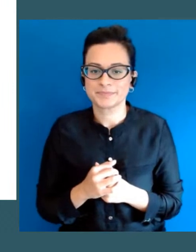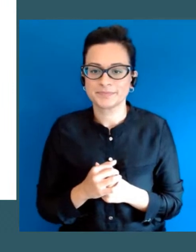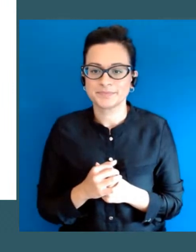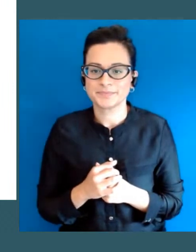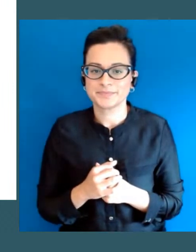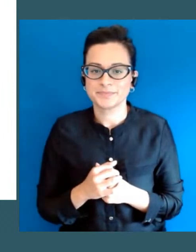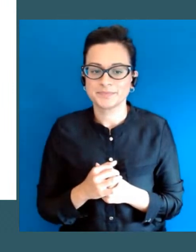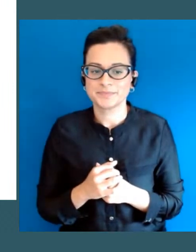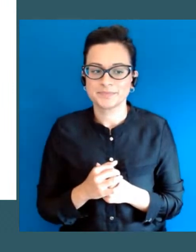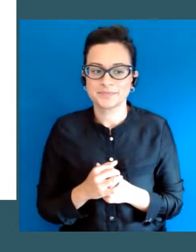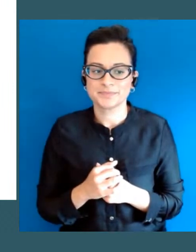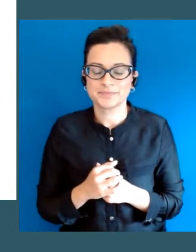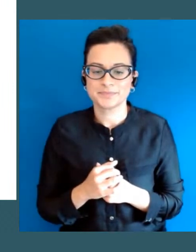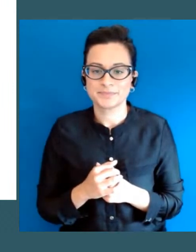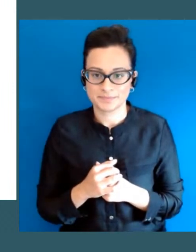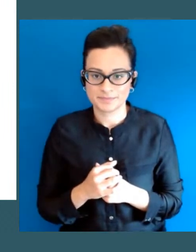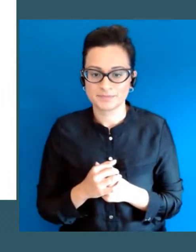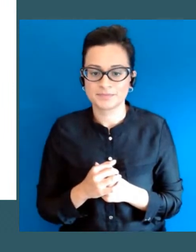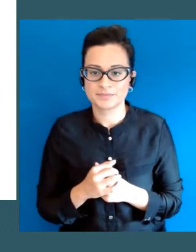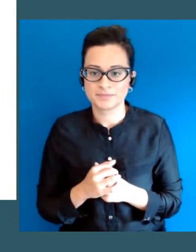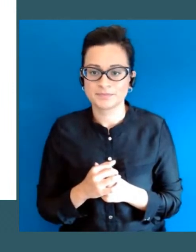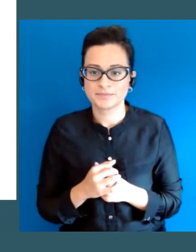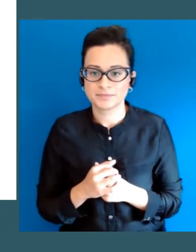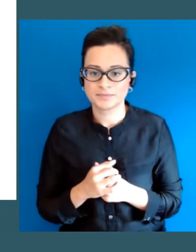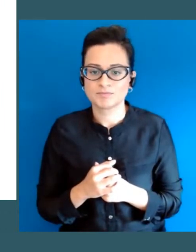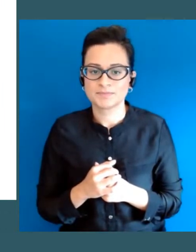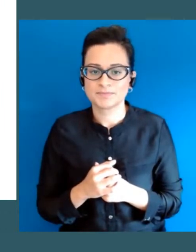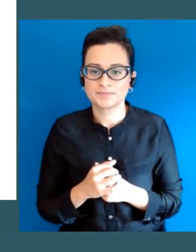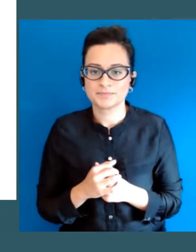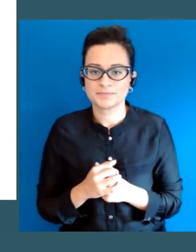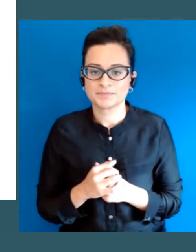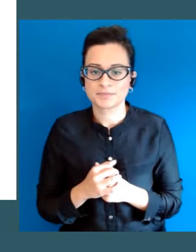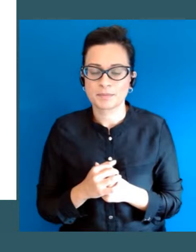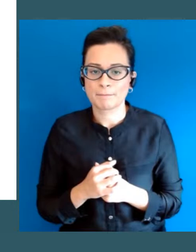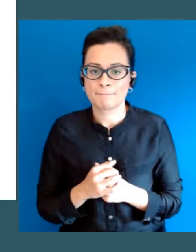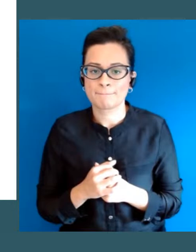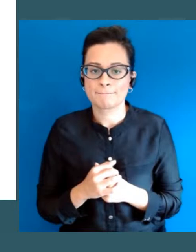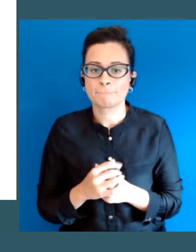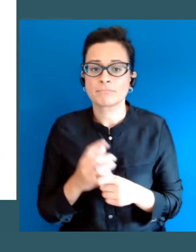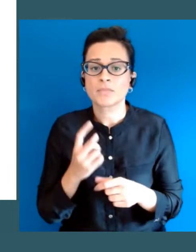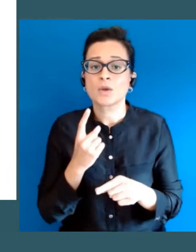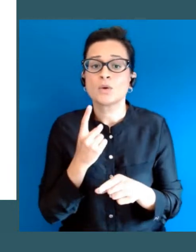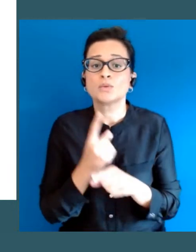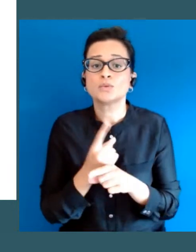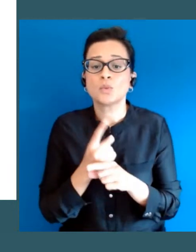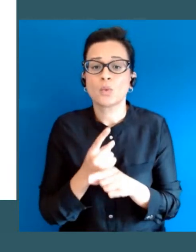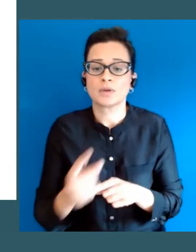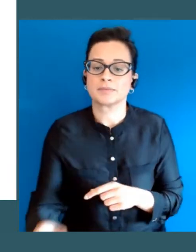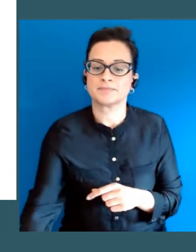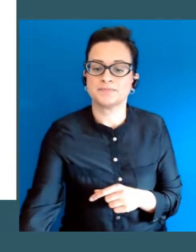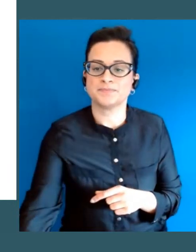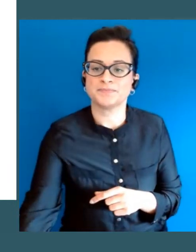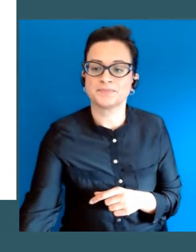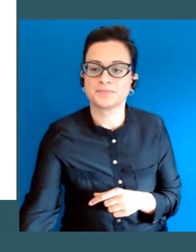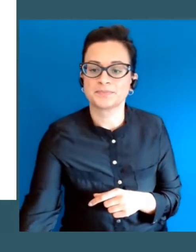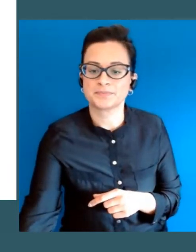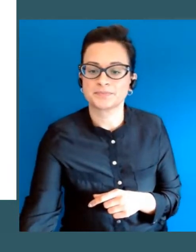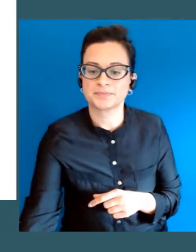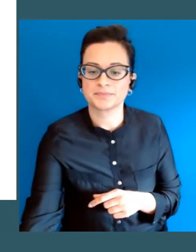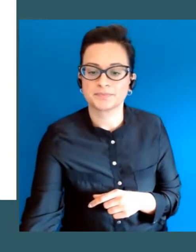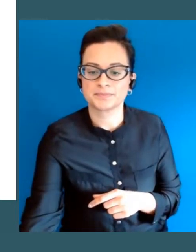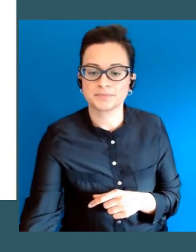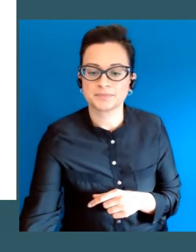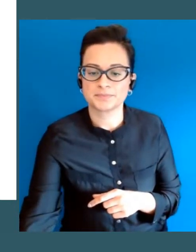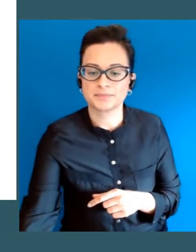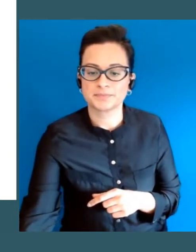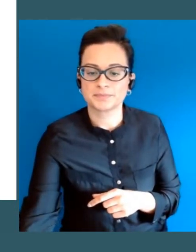So complementary feeding. So just moving on to introduction of solids. So usually we would introduce solids at around 6